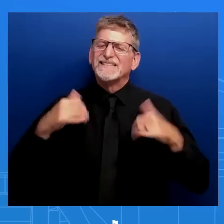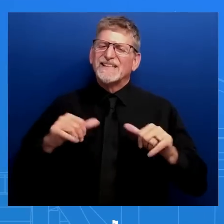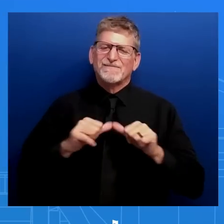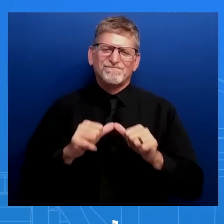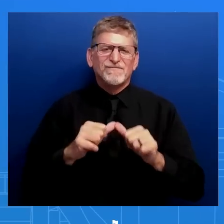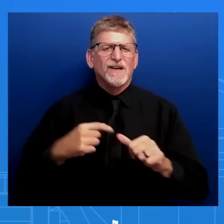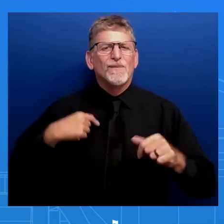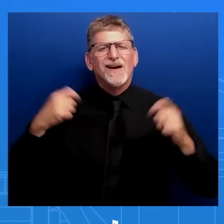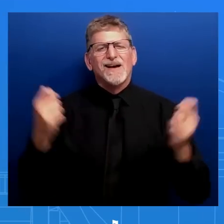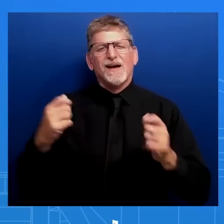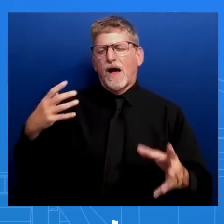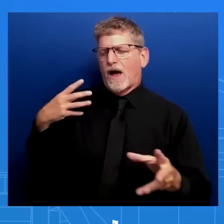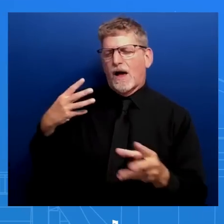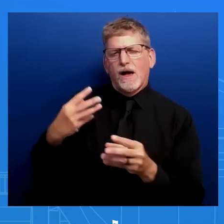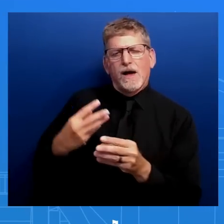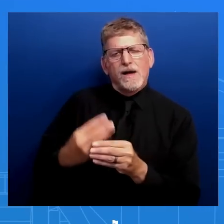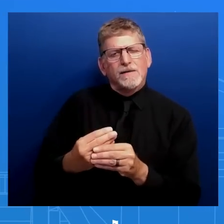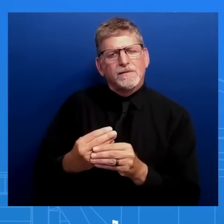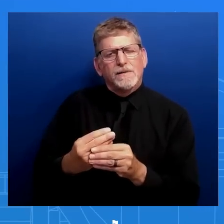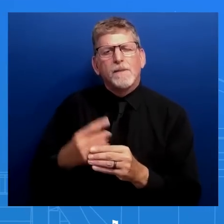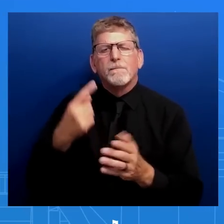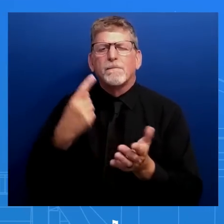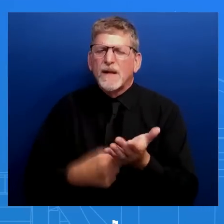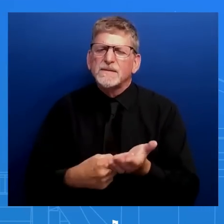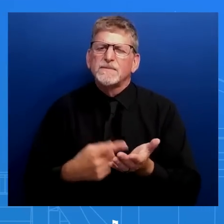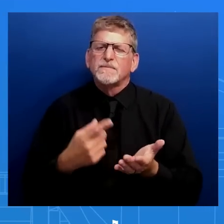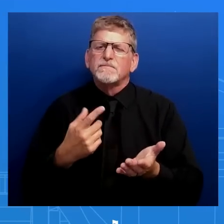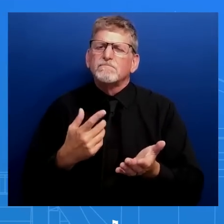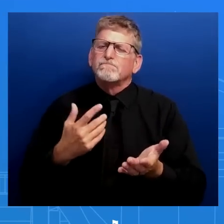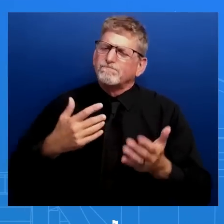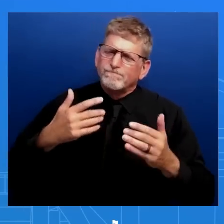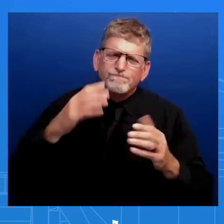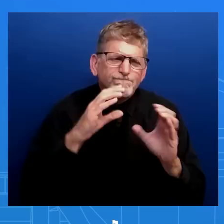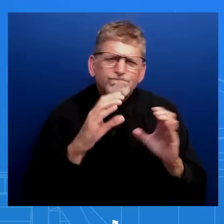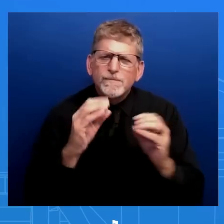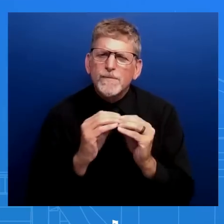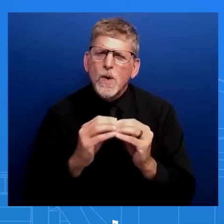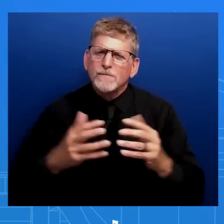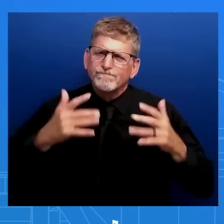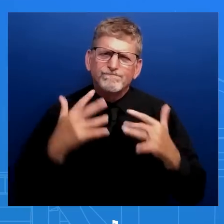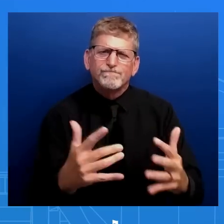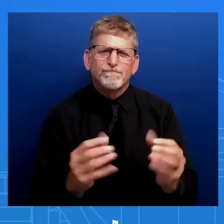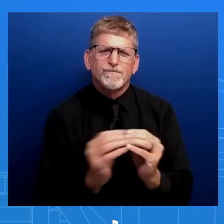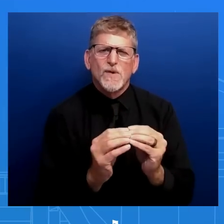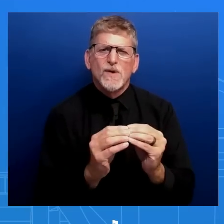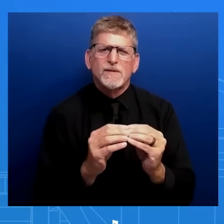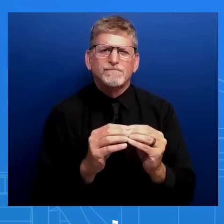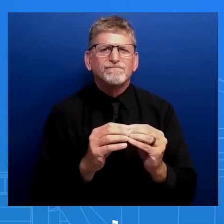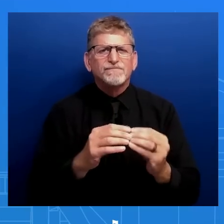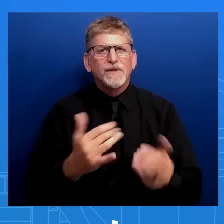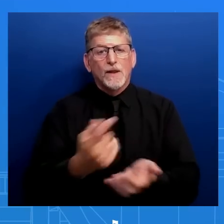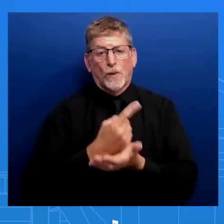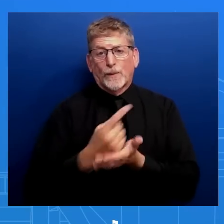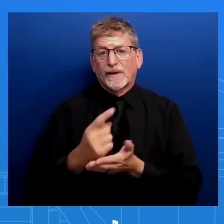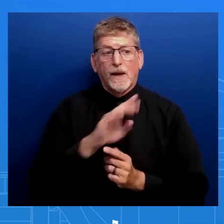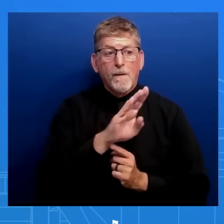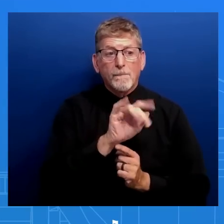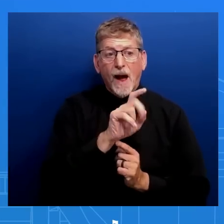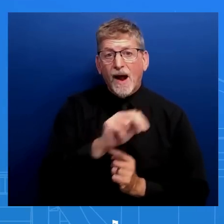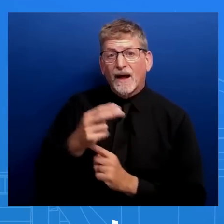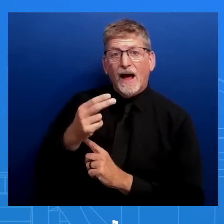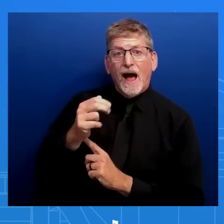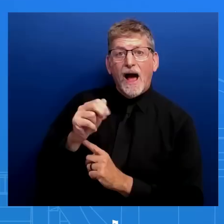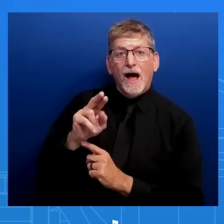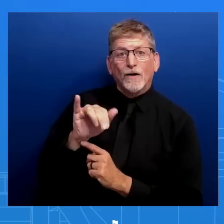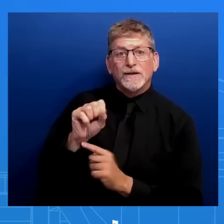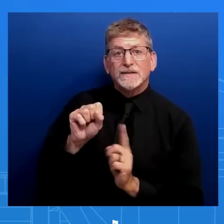ahead. As you all know, this week, the entire Biden-Harris administration is highlighting the work we've done to grow the economy from